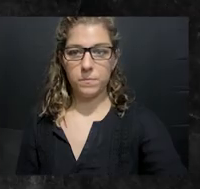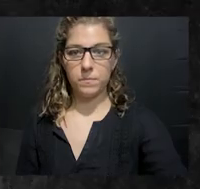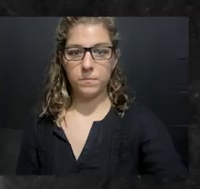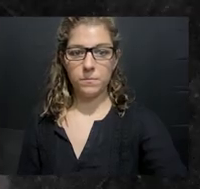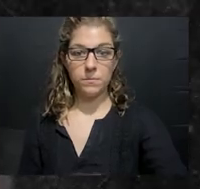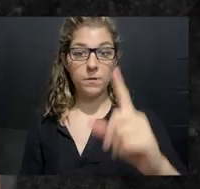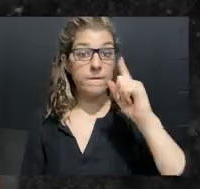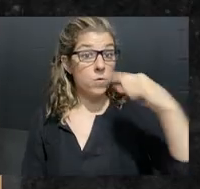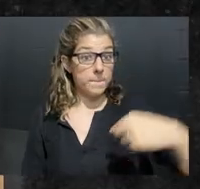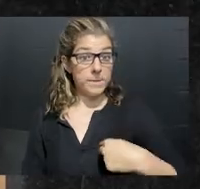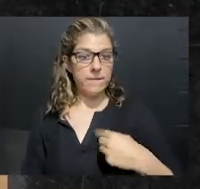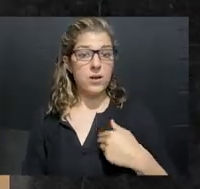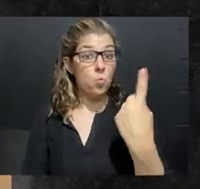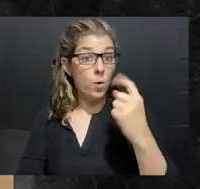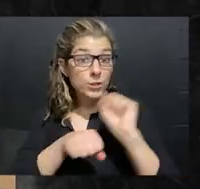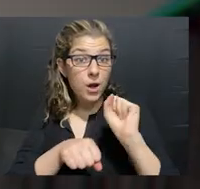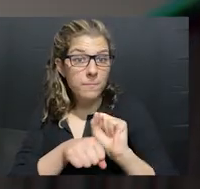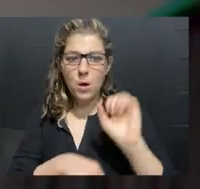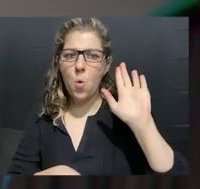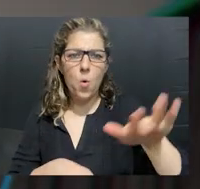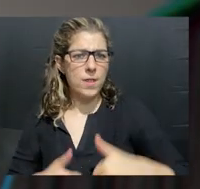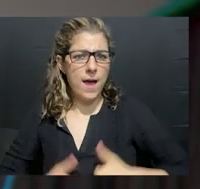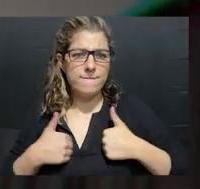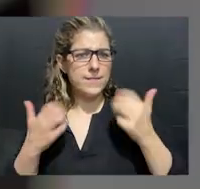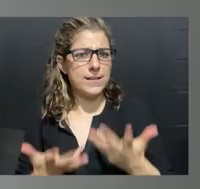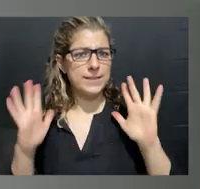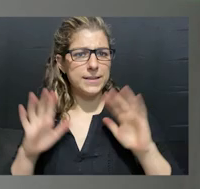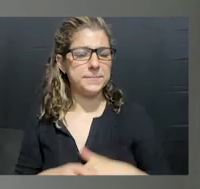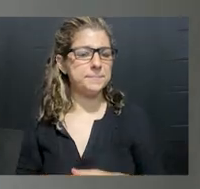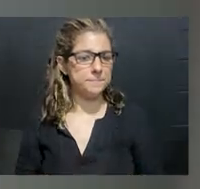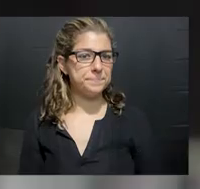So for me, I've had one job all my life.